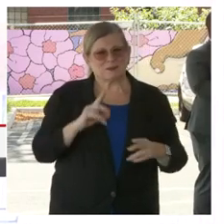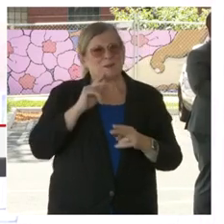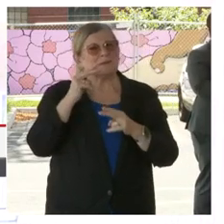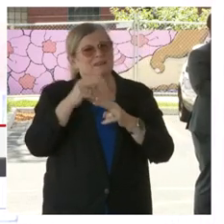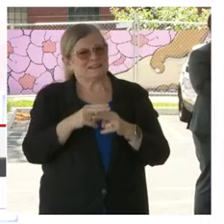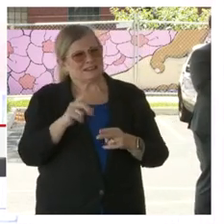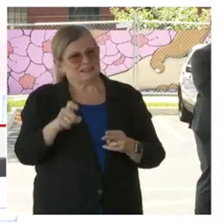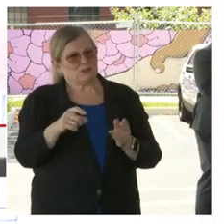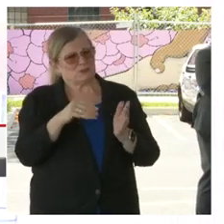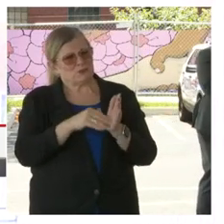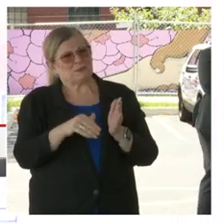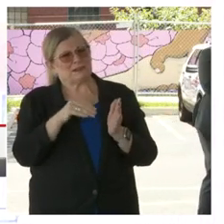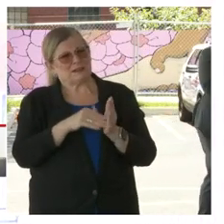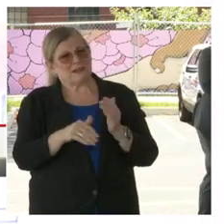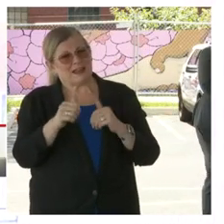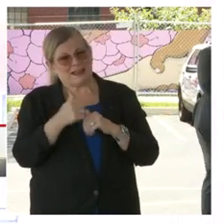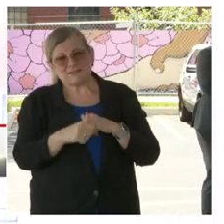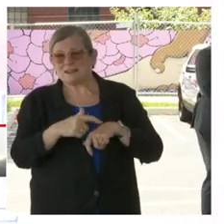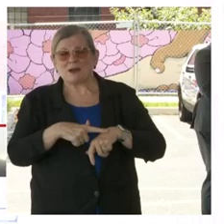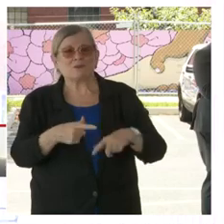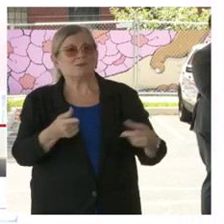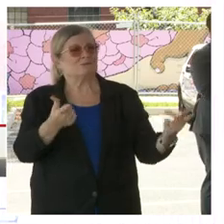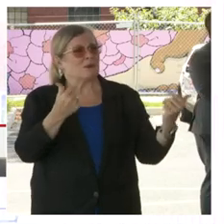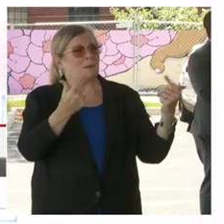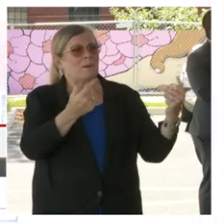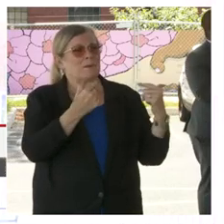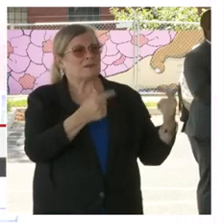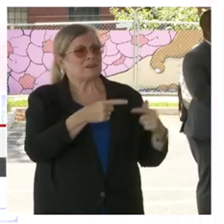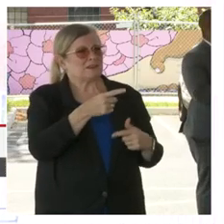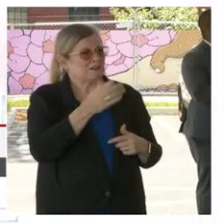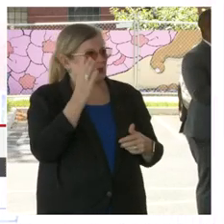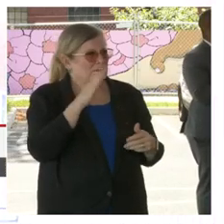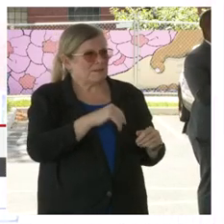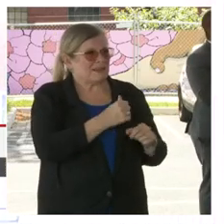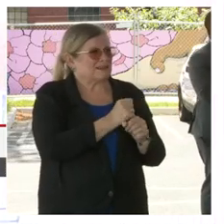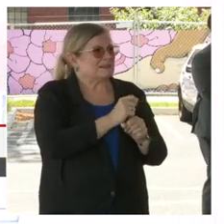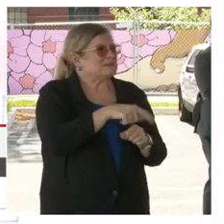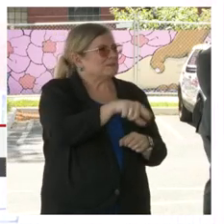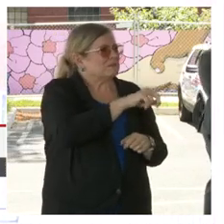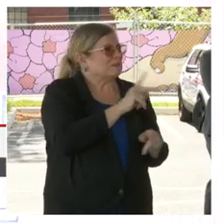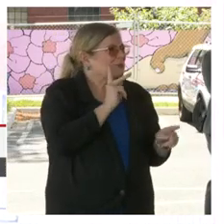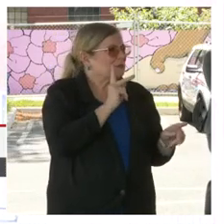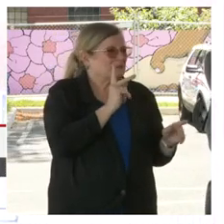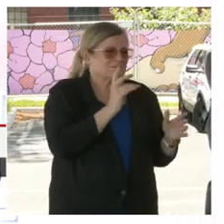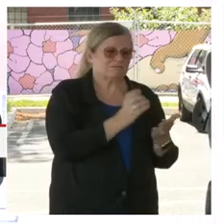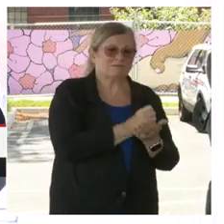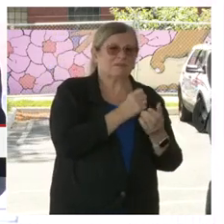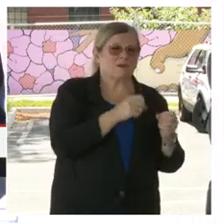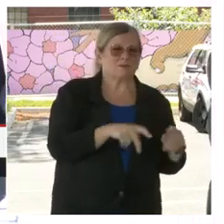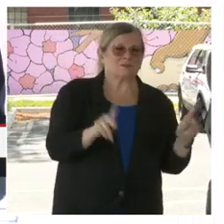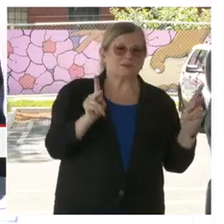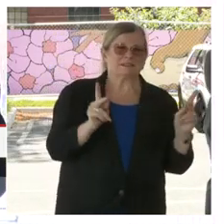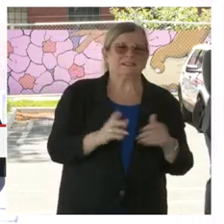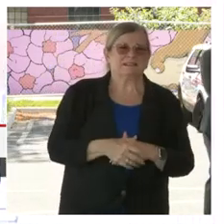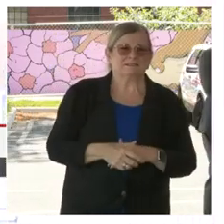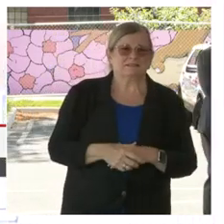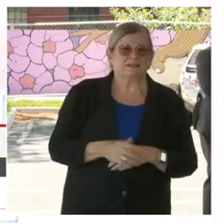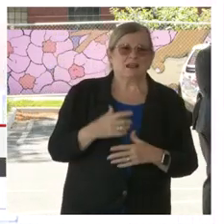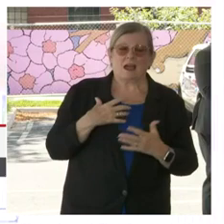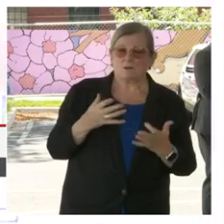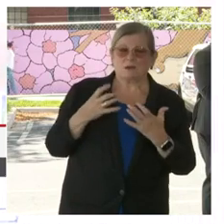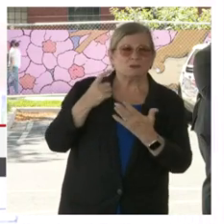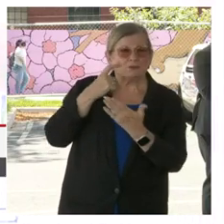time somebody comes up here to speak, because these are the folks who made this happen. And so I want to recognize, first and